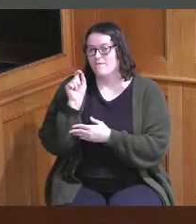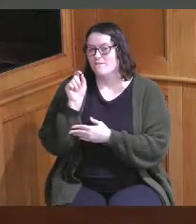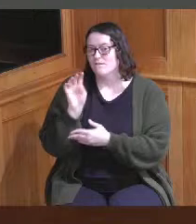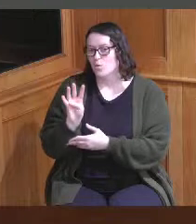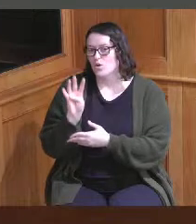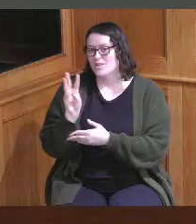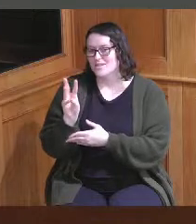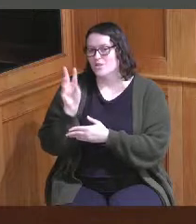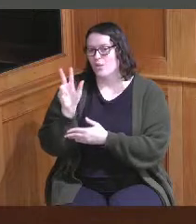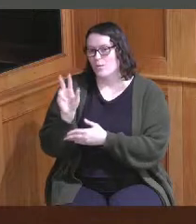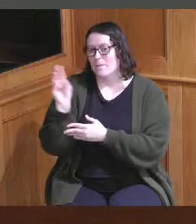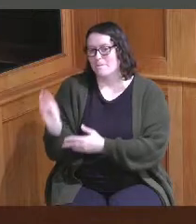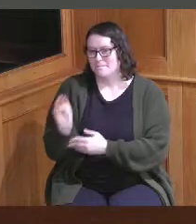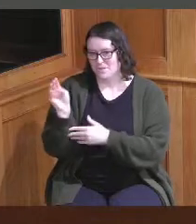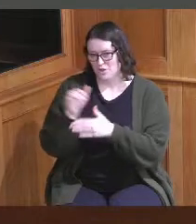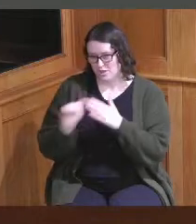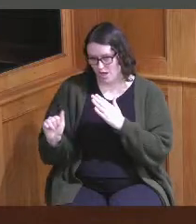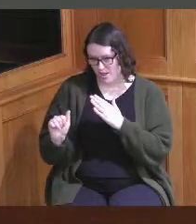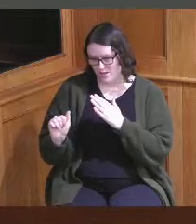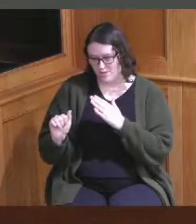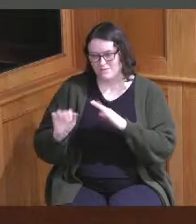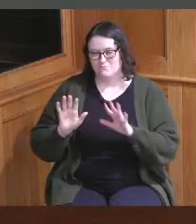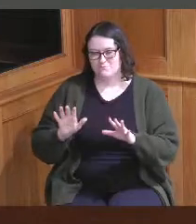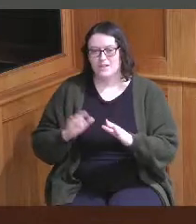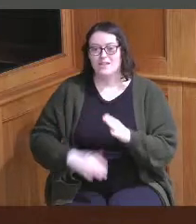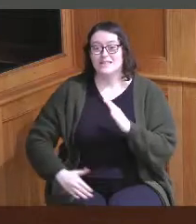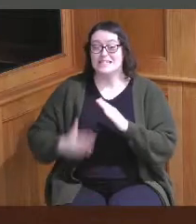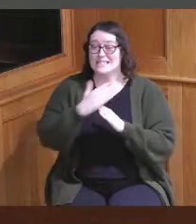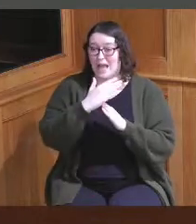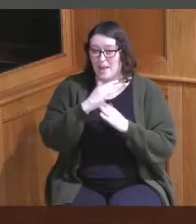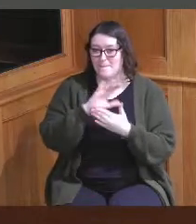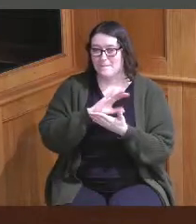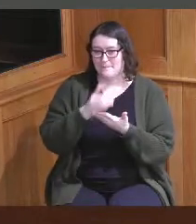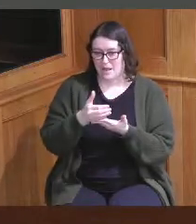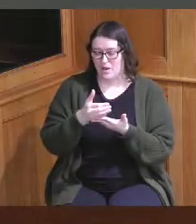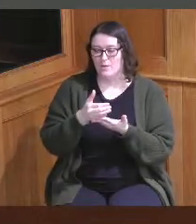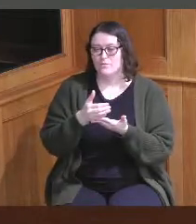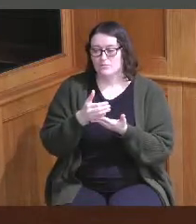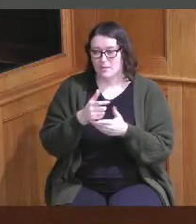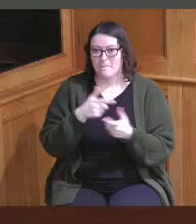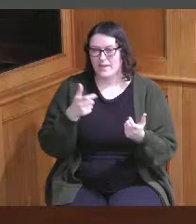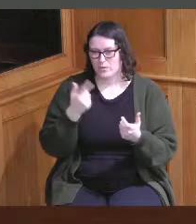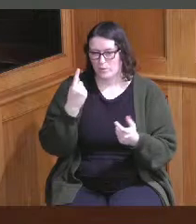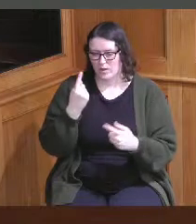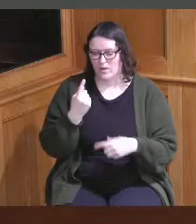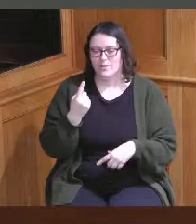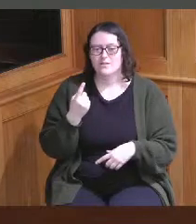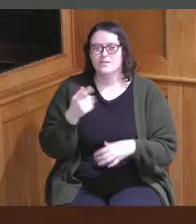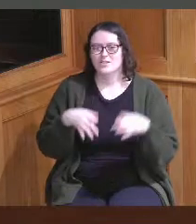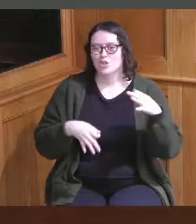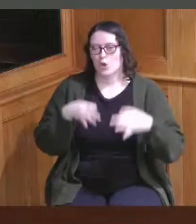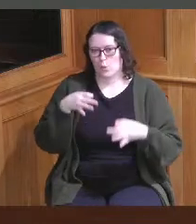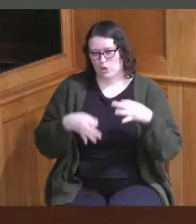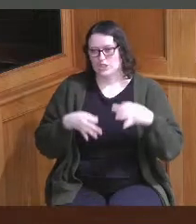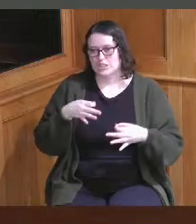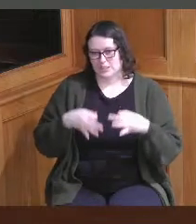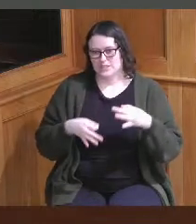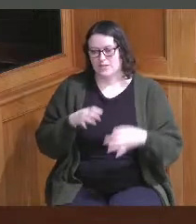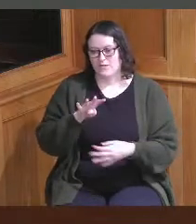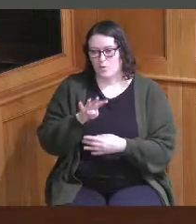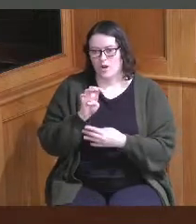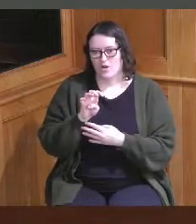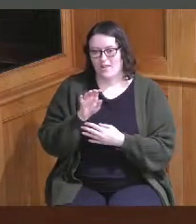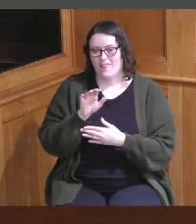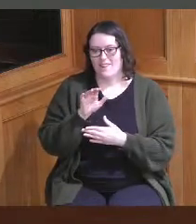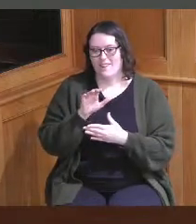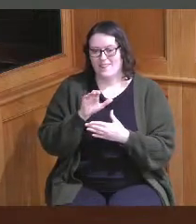$5.463 million. The largest amounts here are the courts. There's a